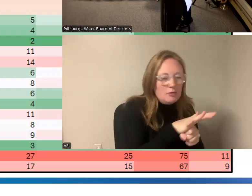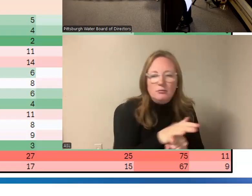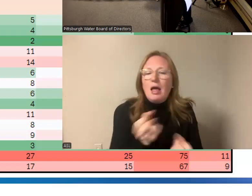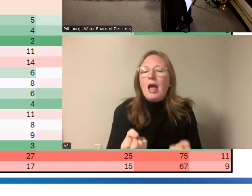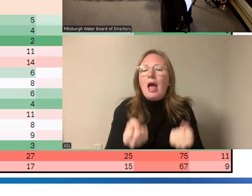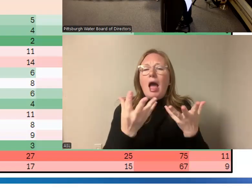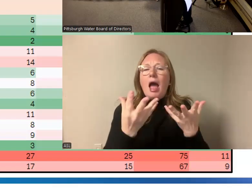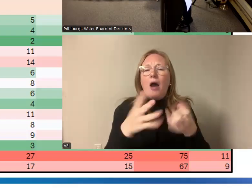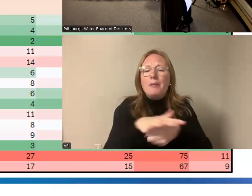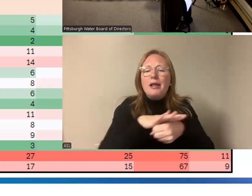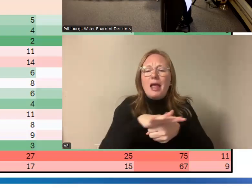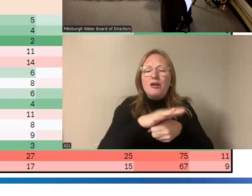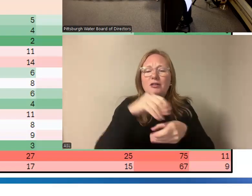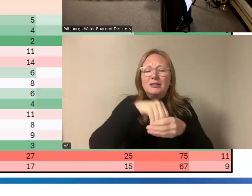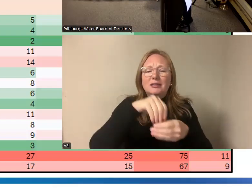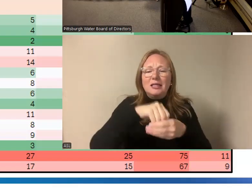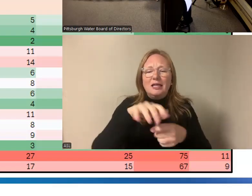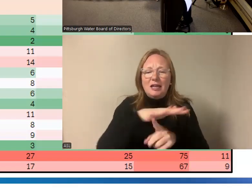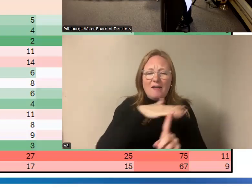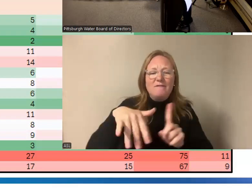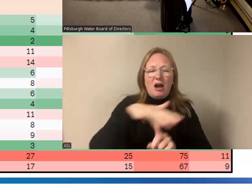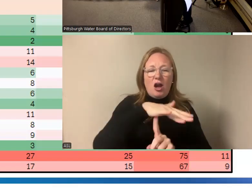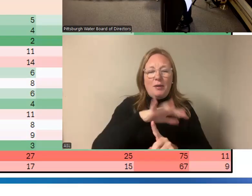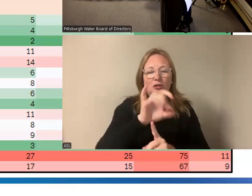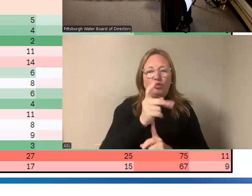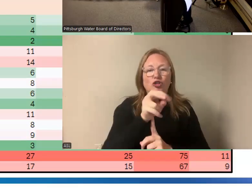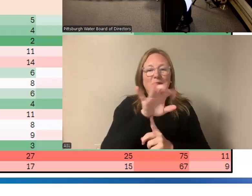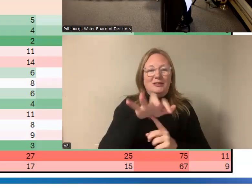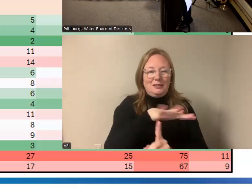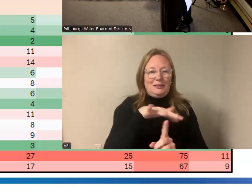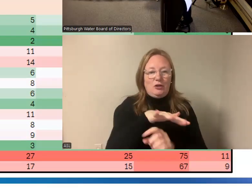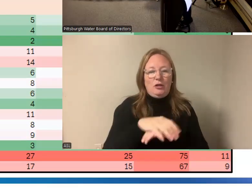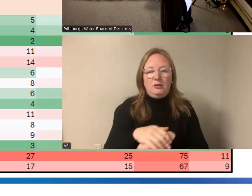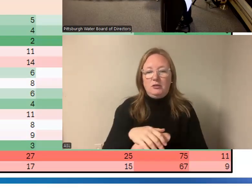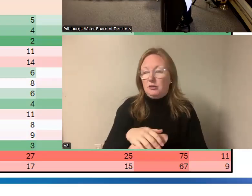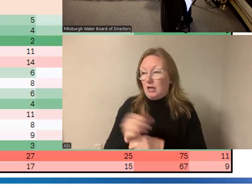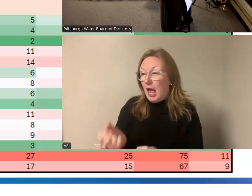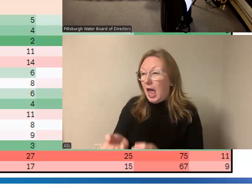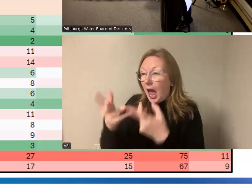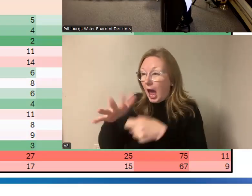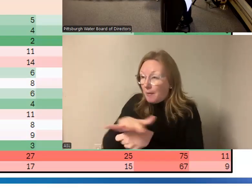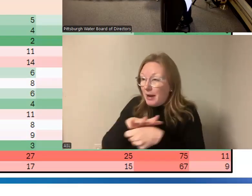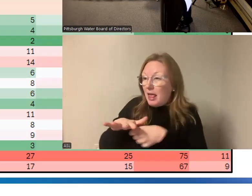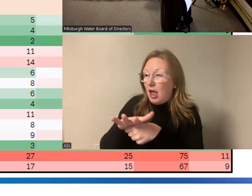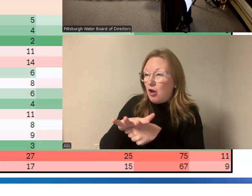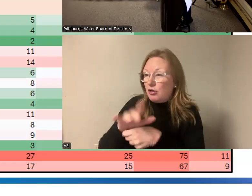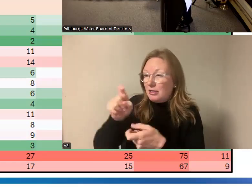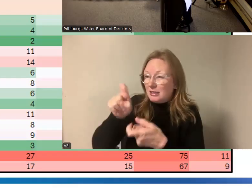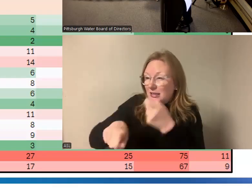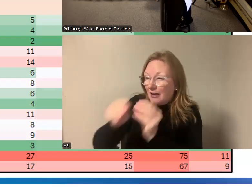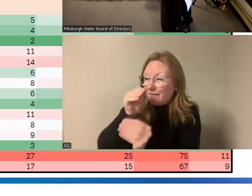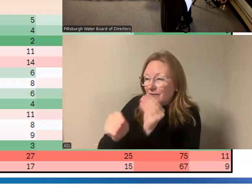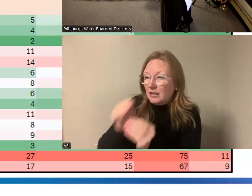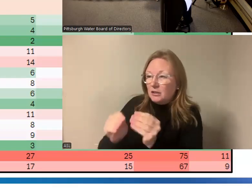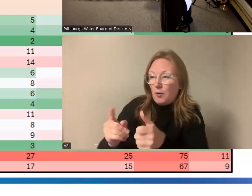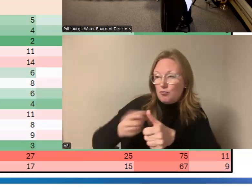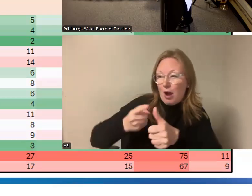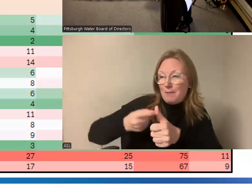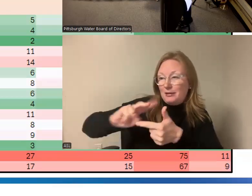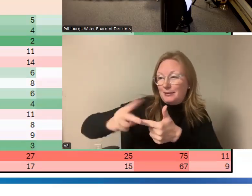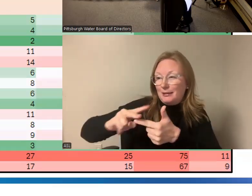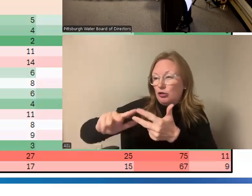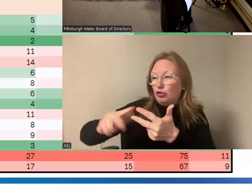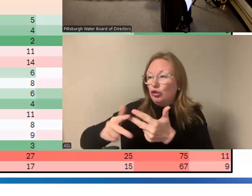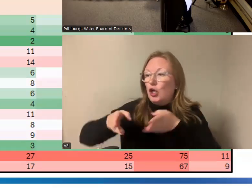located within environmental justice areas, the distribution of sites across primary, secondary, and tertiary